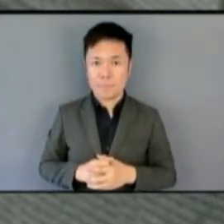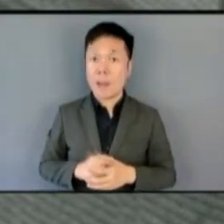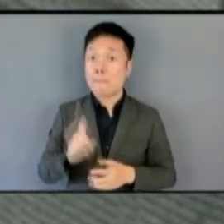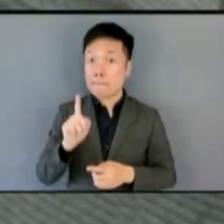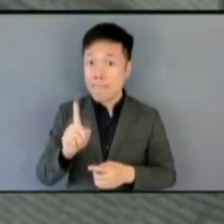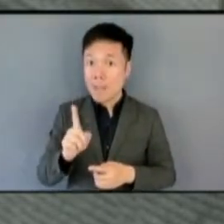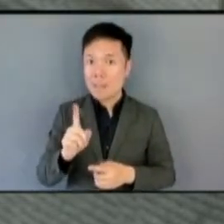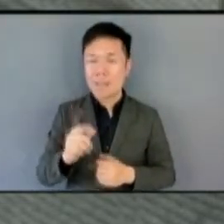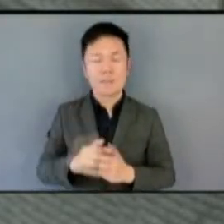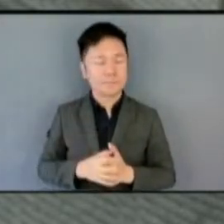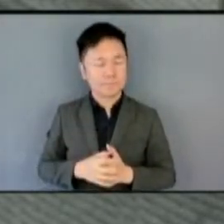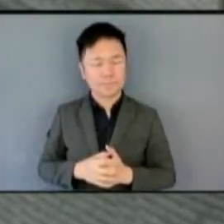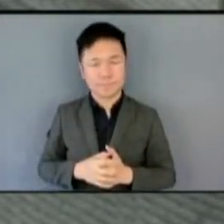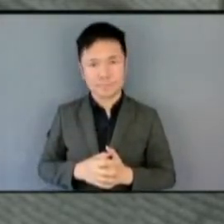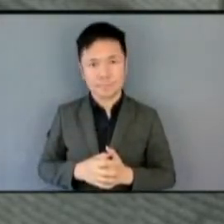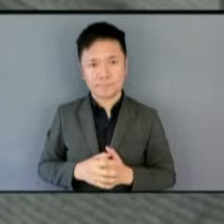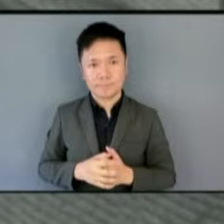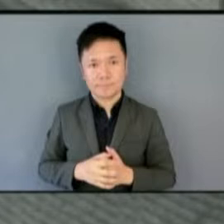seems, as